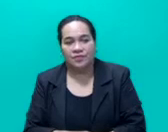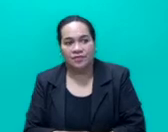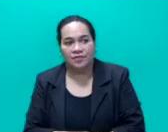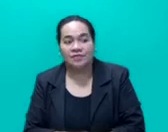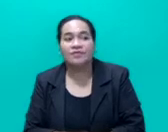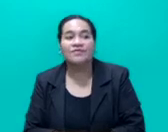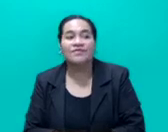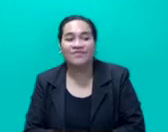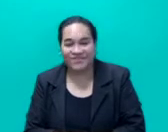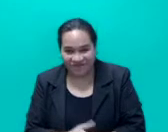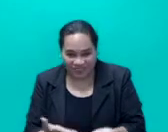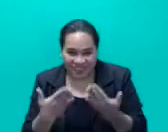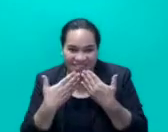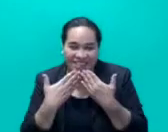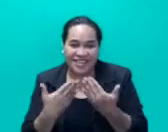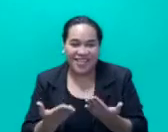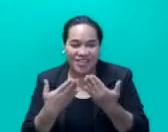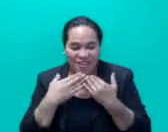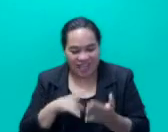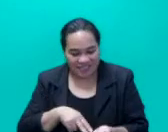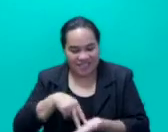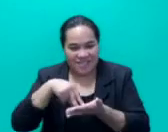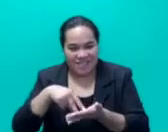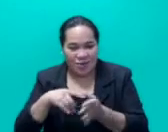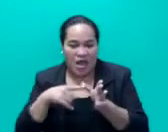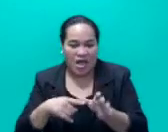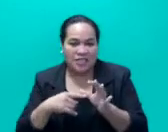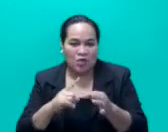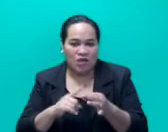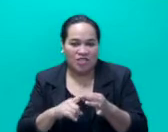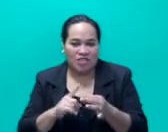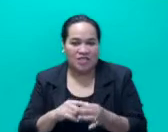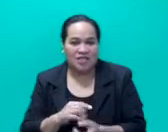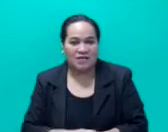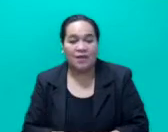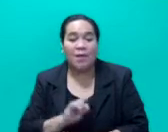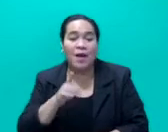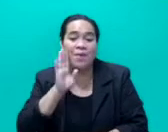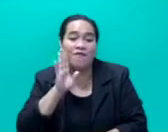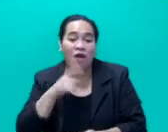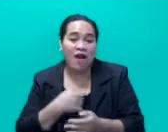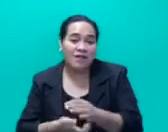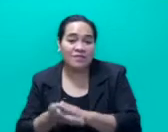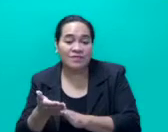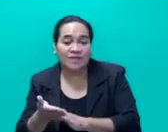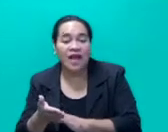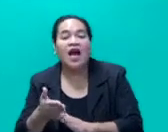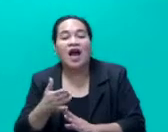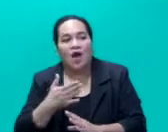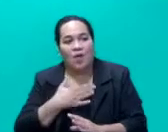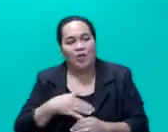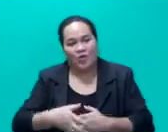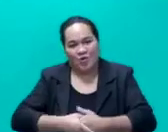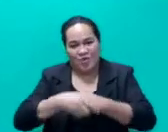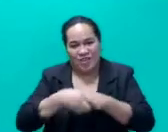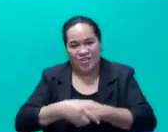Thank you, Mr. Speaker, sir. Mr. Speaker, sir, I rise to answer the questions before the House. But before I move on to answer the question, Mr. Speaker, sir, I'd like to